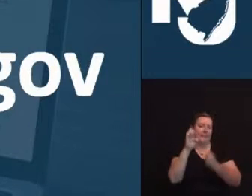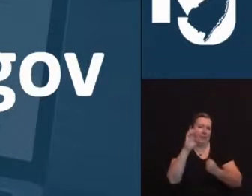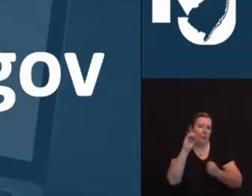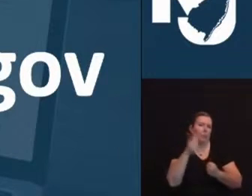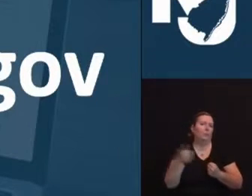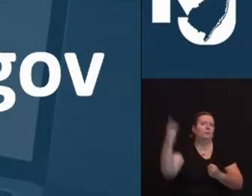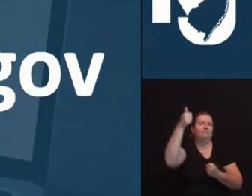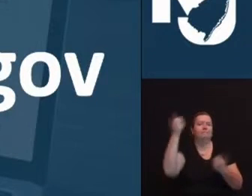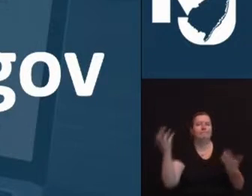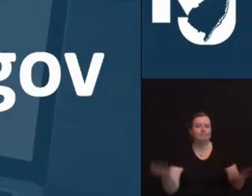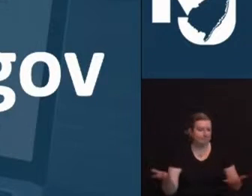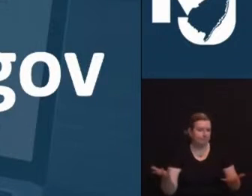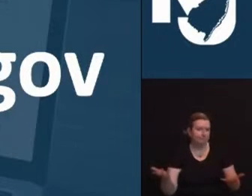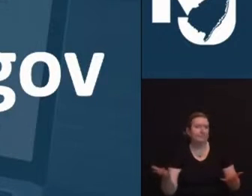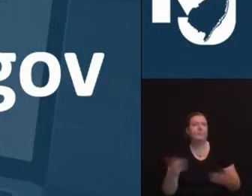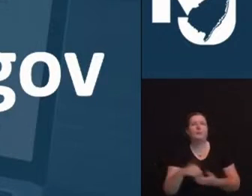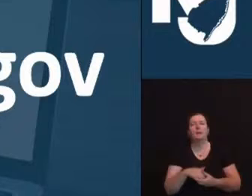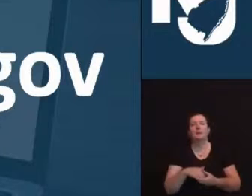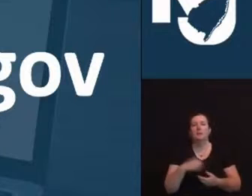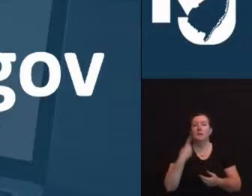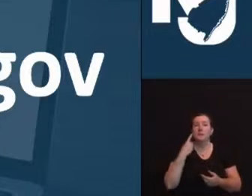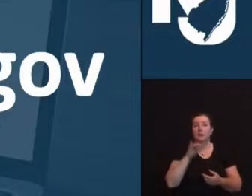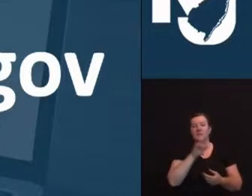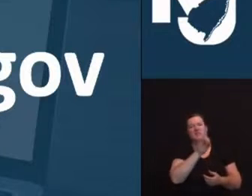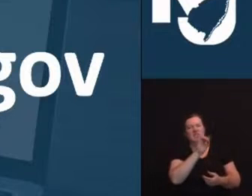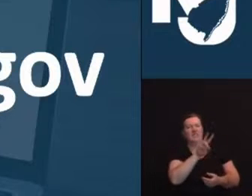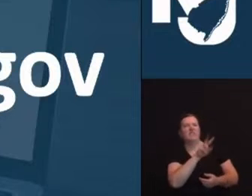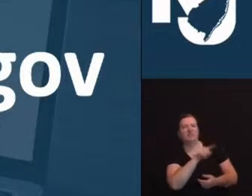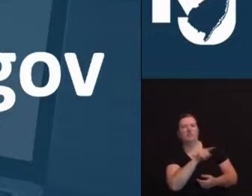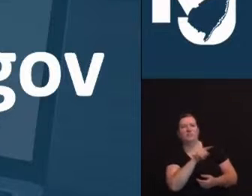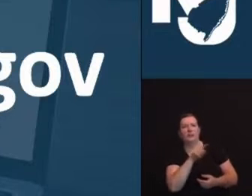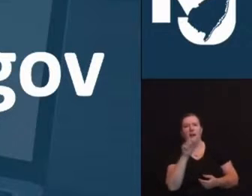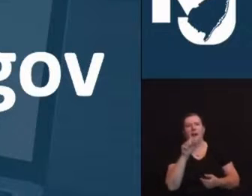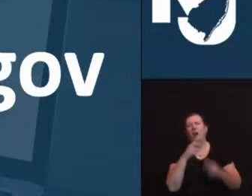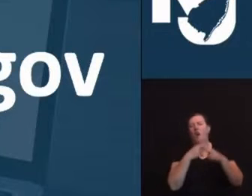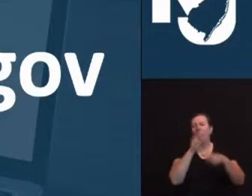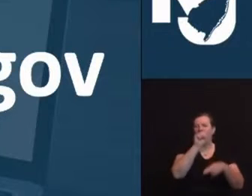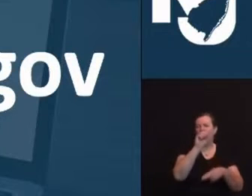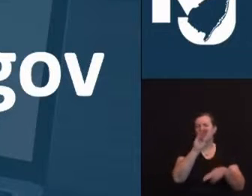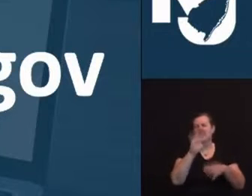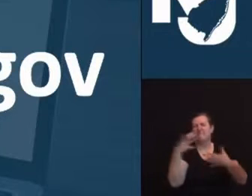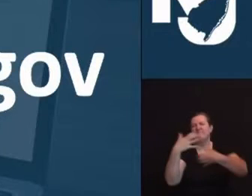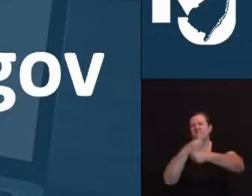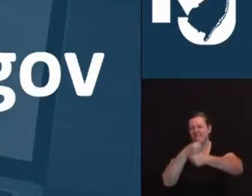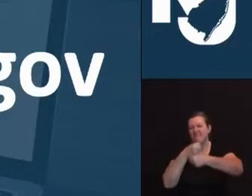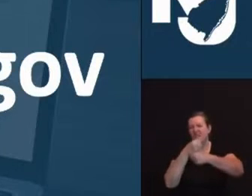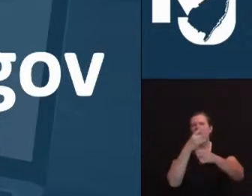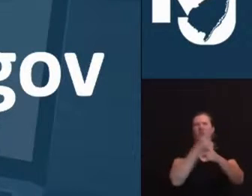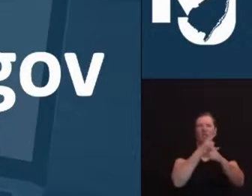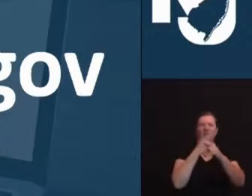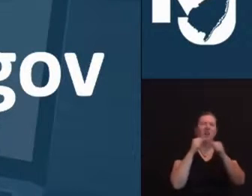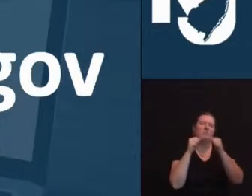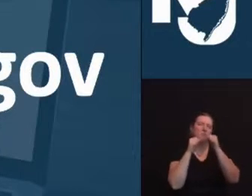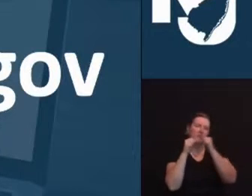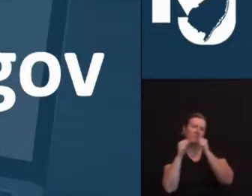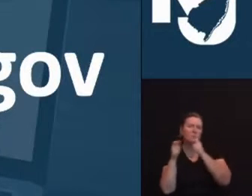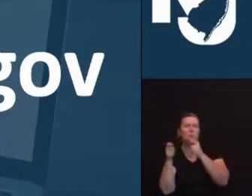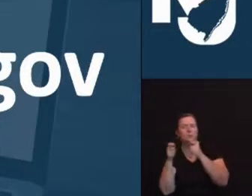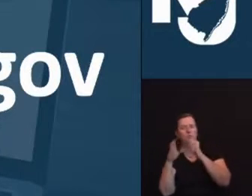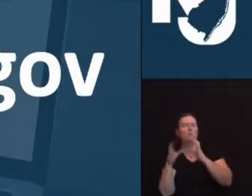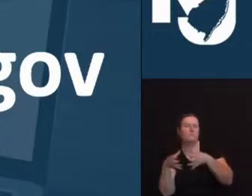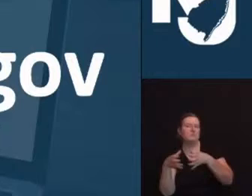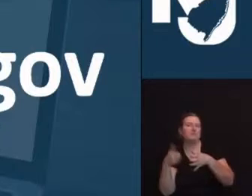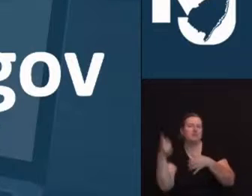continue making these checks throughout this week. And just folks should expect that this is the first wave, if you will, of a